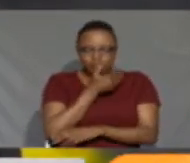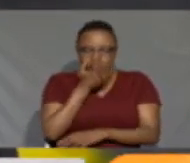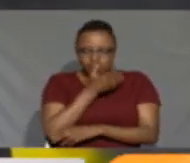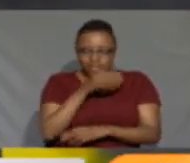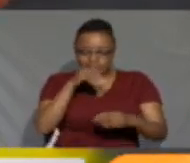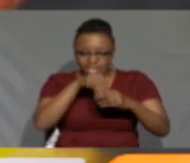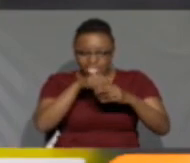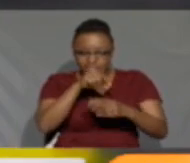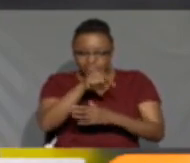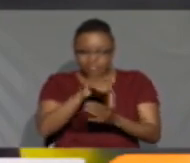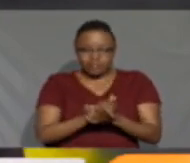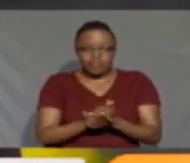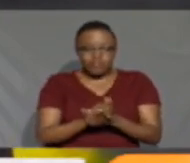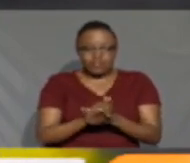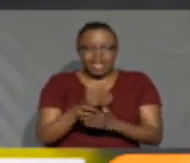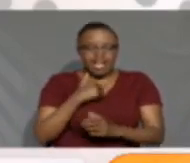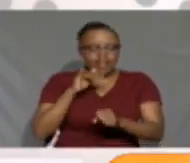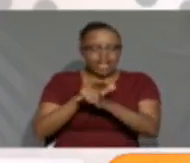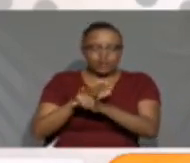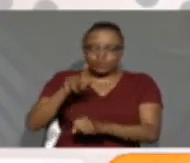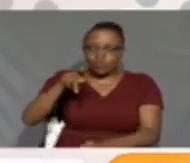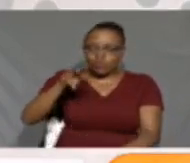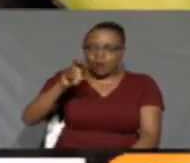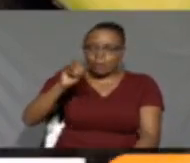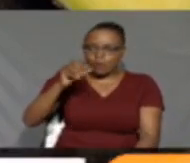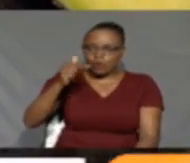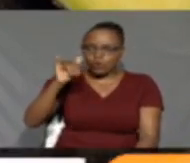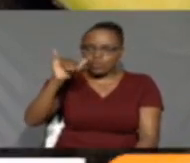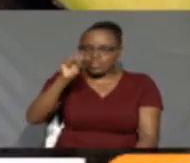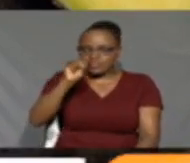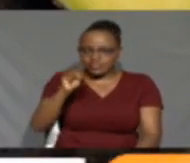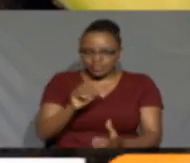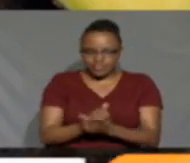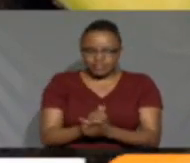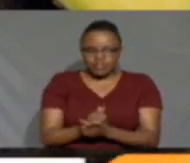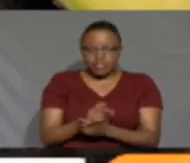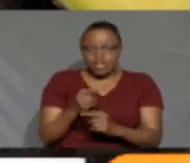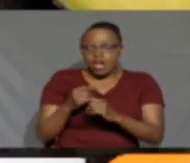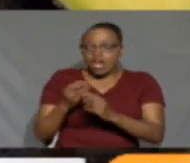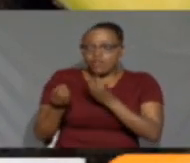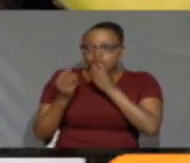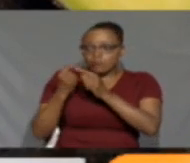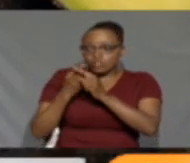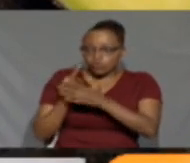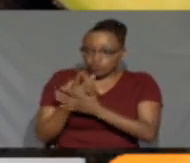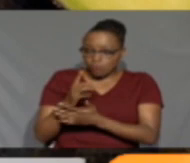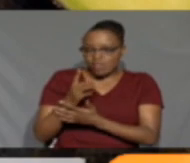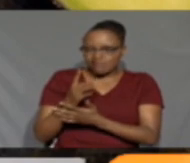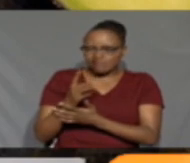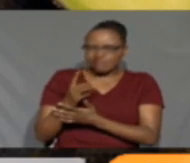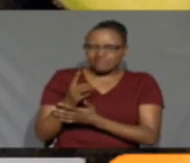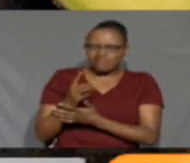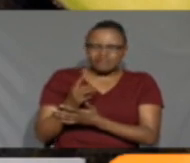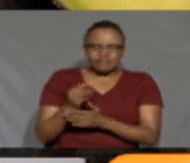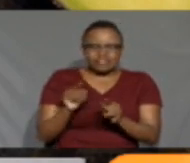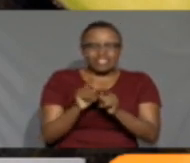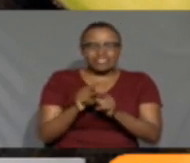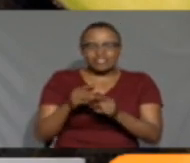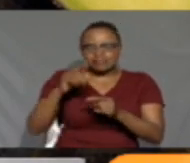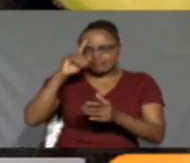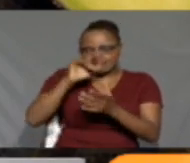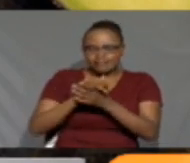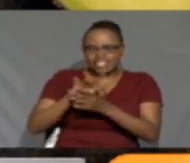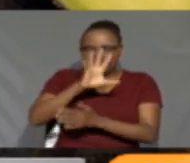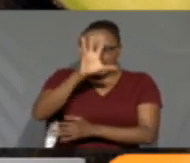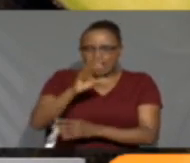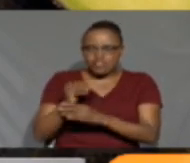content. It's very high in protein. According to data from the Ministry of Agriculture, Kenya is the leading exporter of avocados in